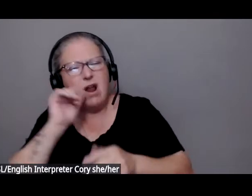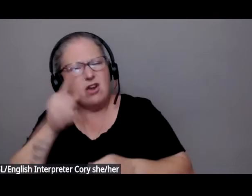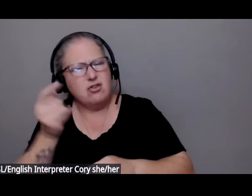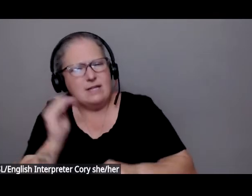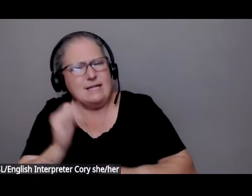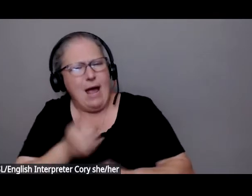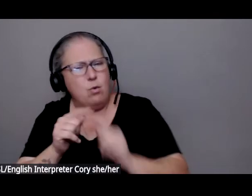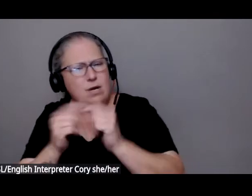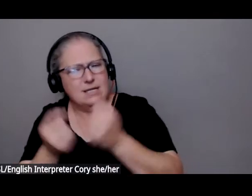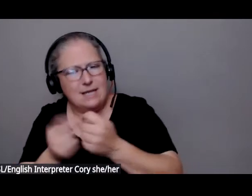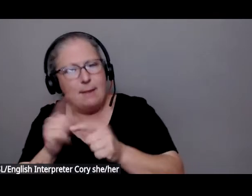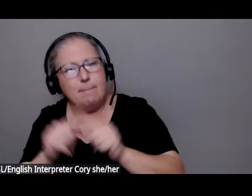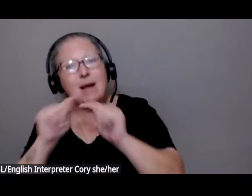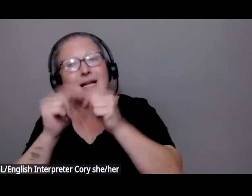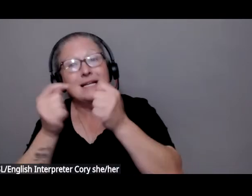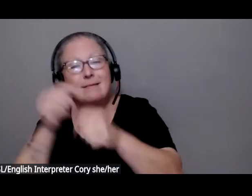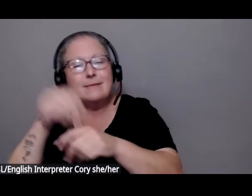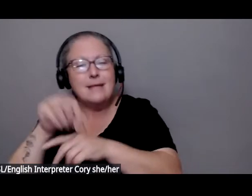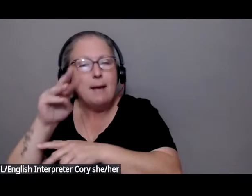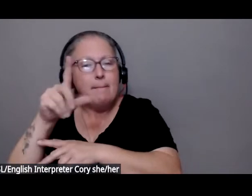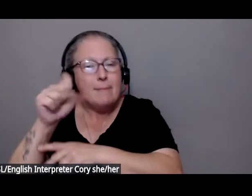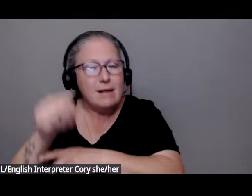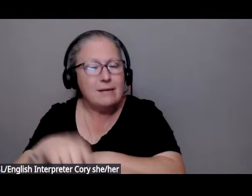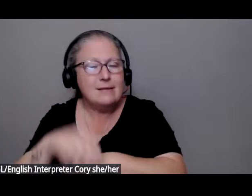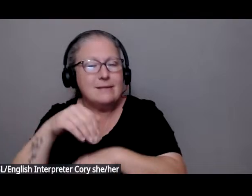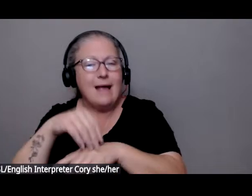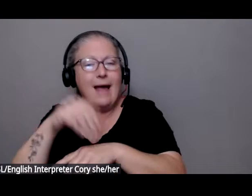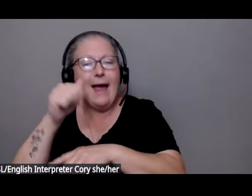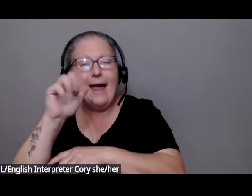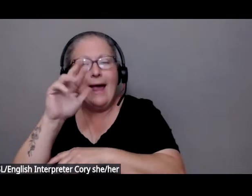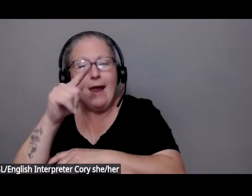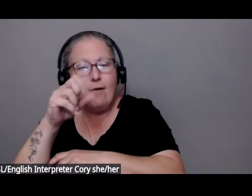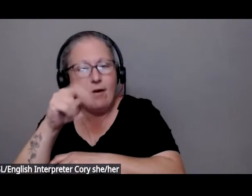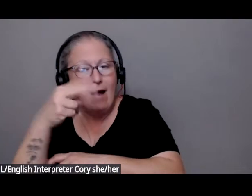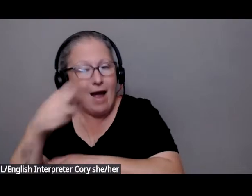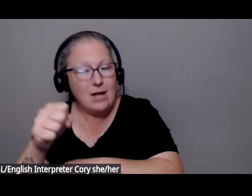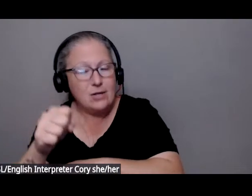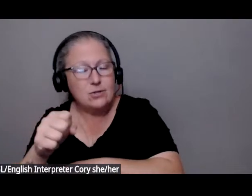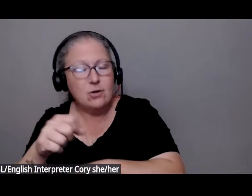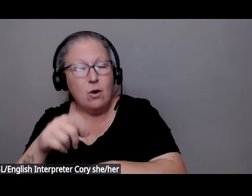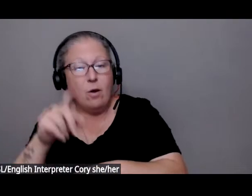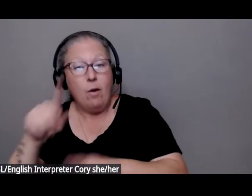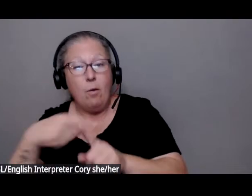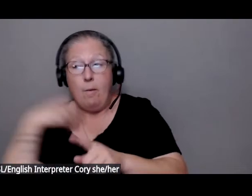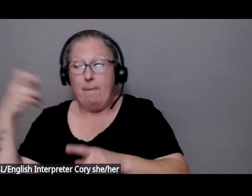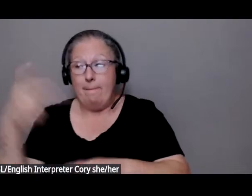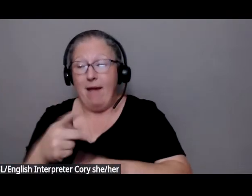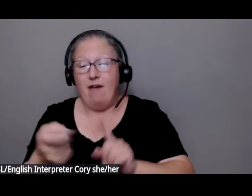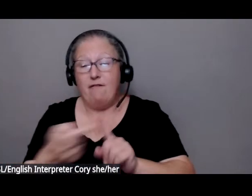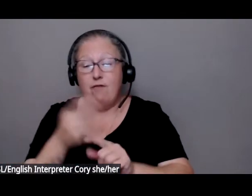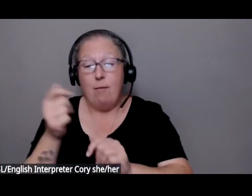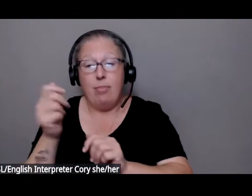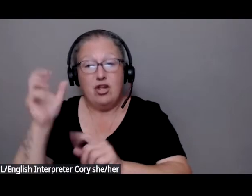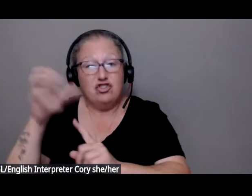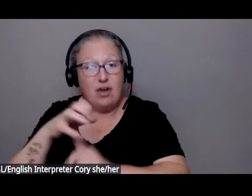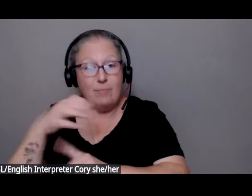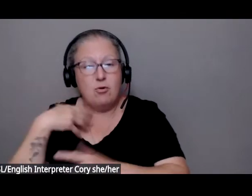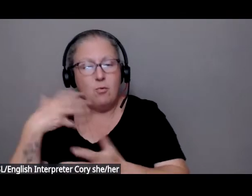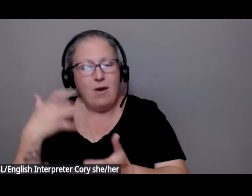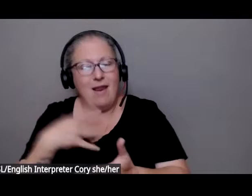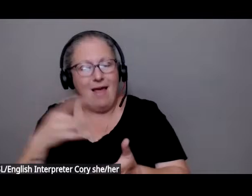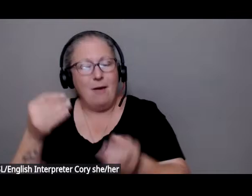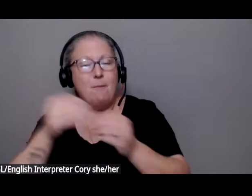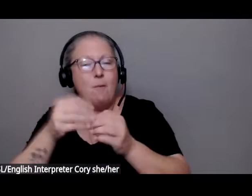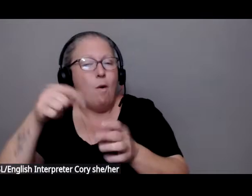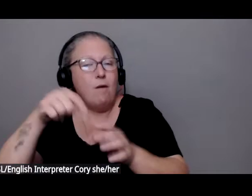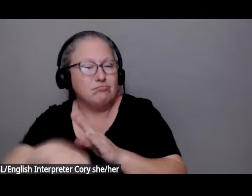robotics team, but teams at Mills and Aragon High Schools. We'd love to, once we return from the championships, have further discussion.